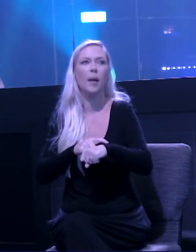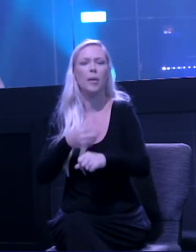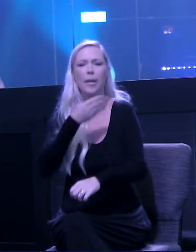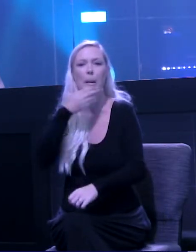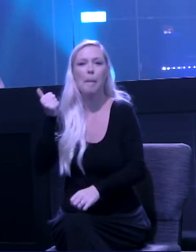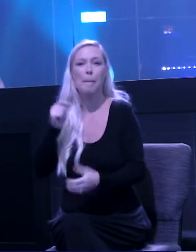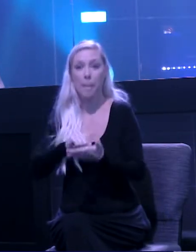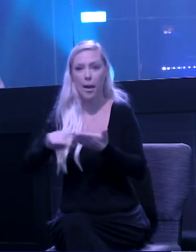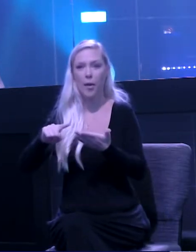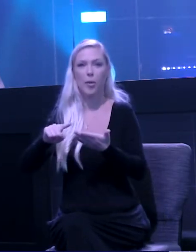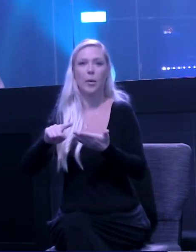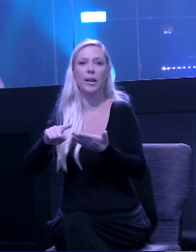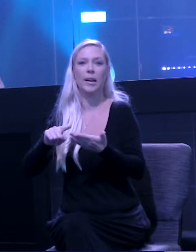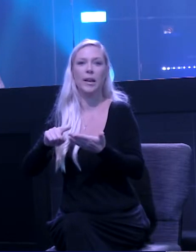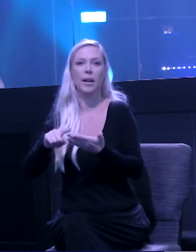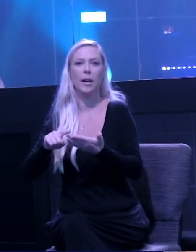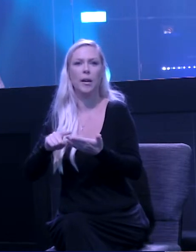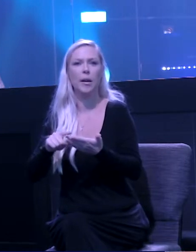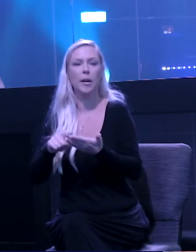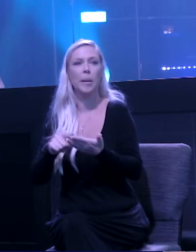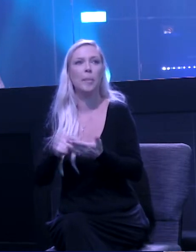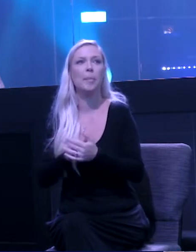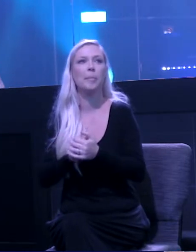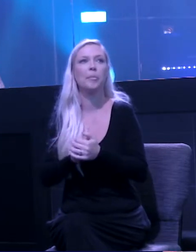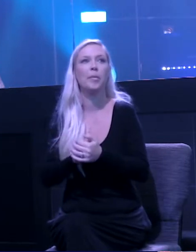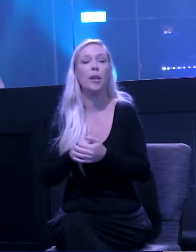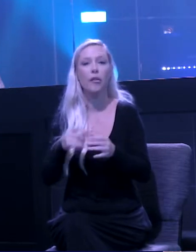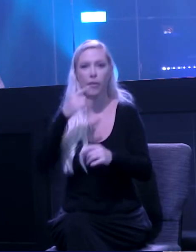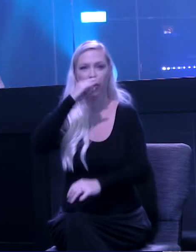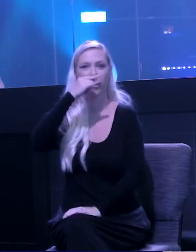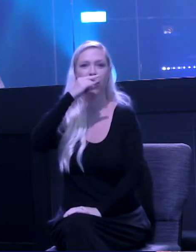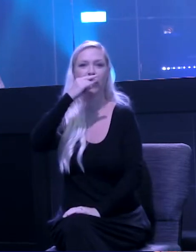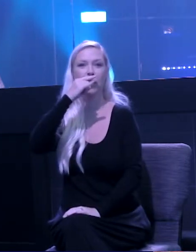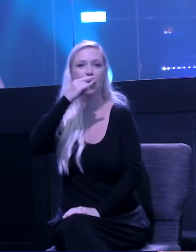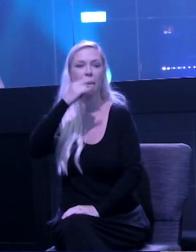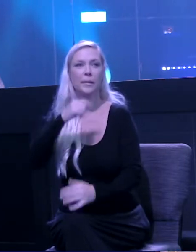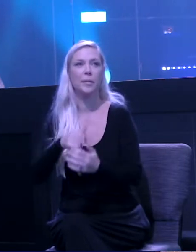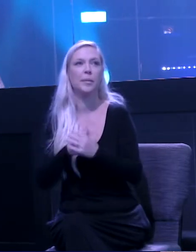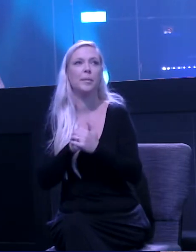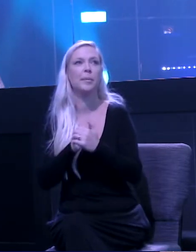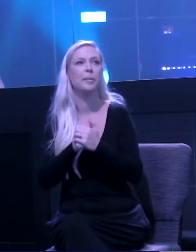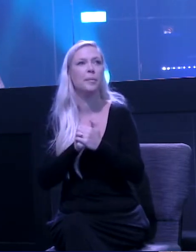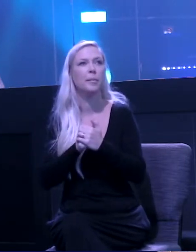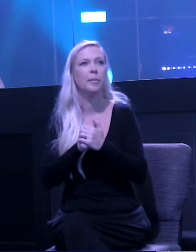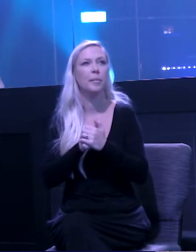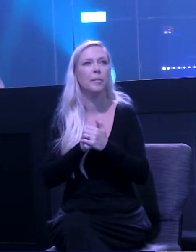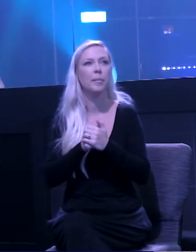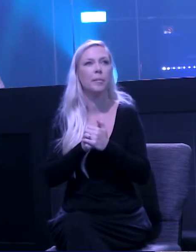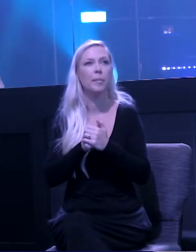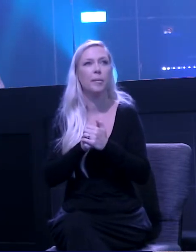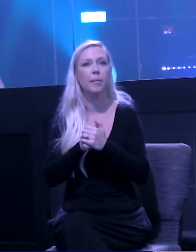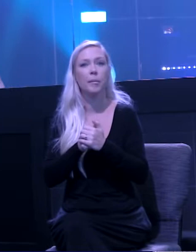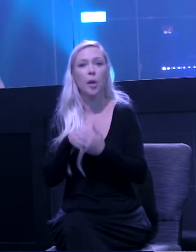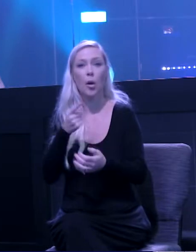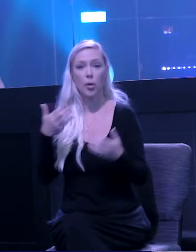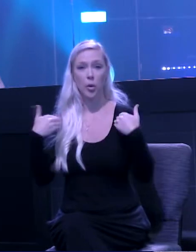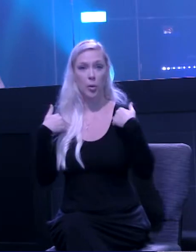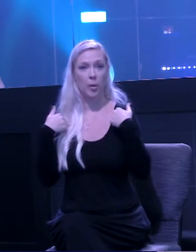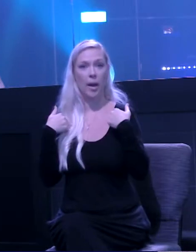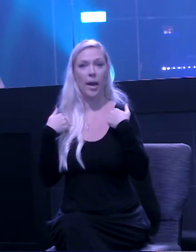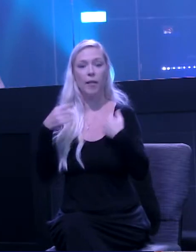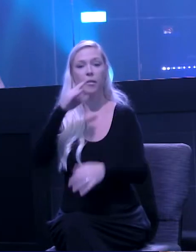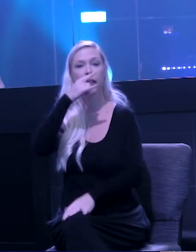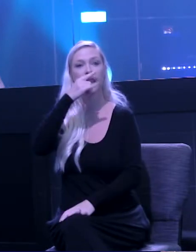entire year coming up for your elementary school children. If you have